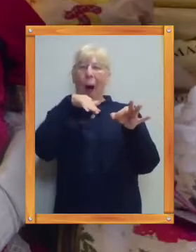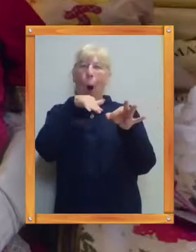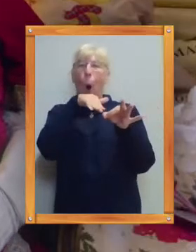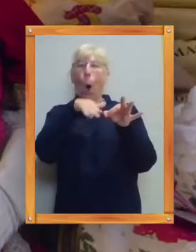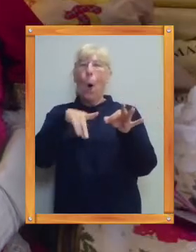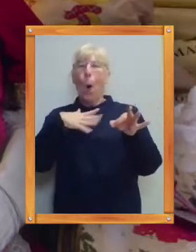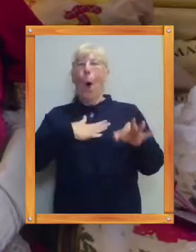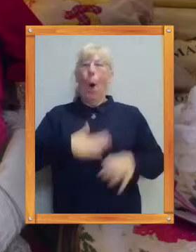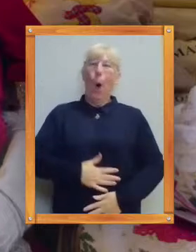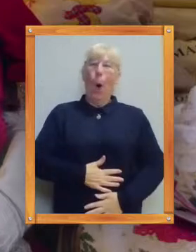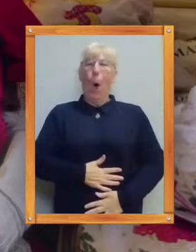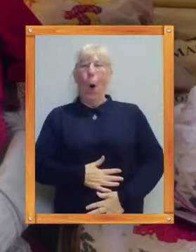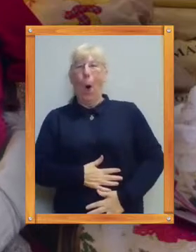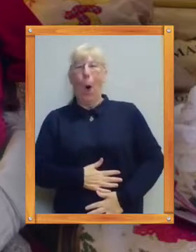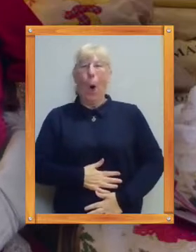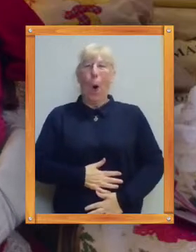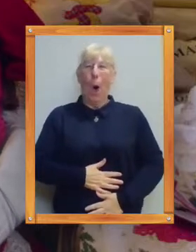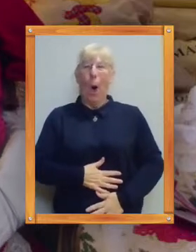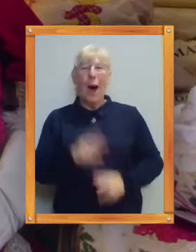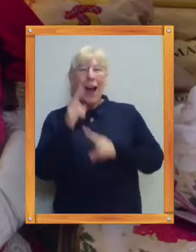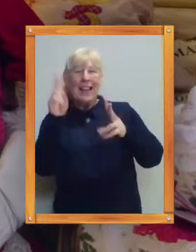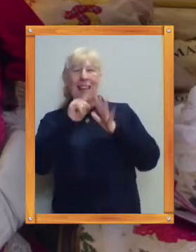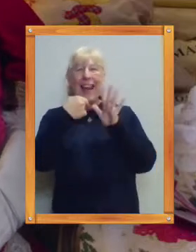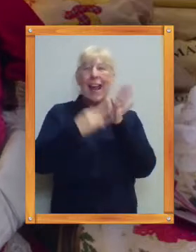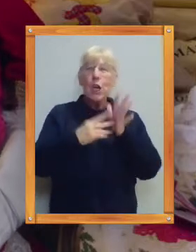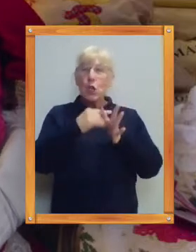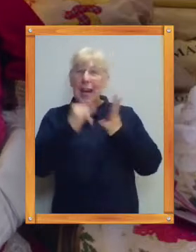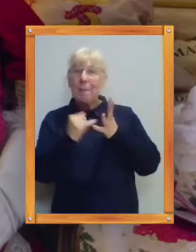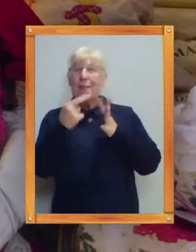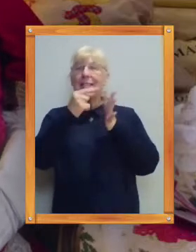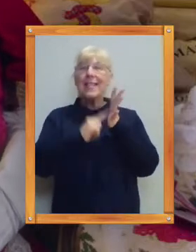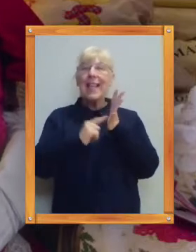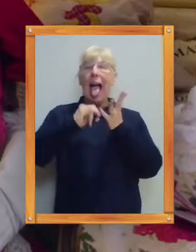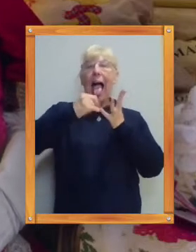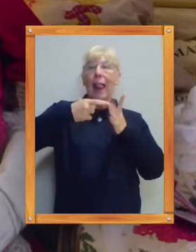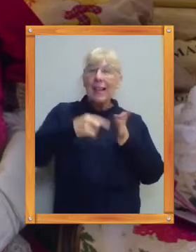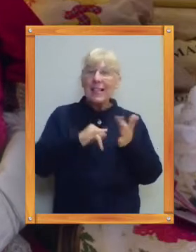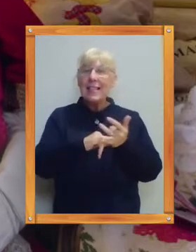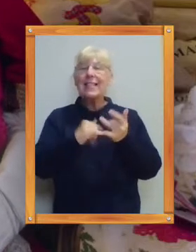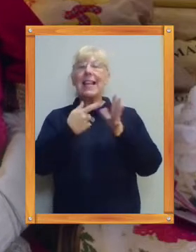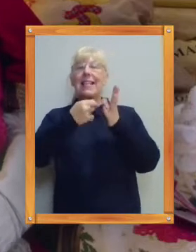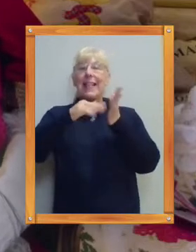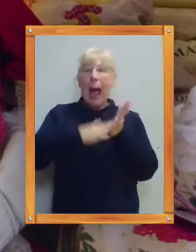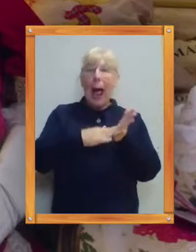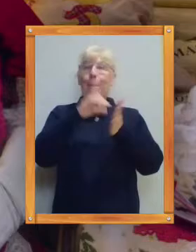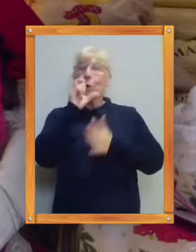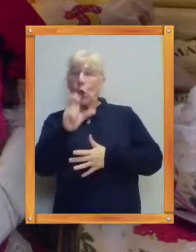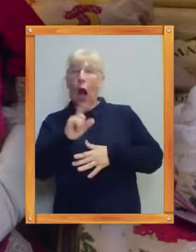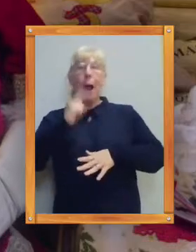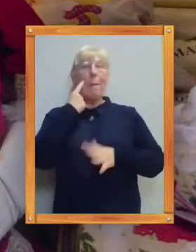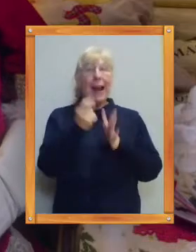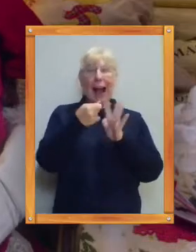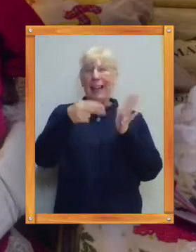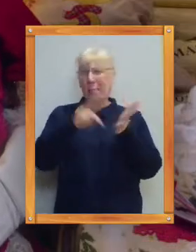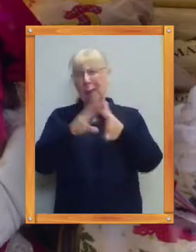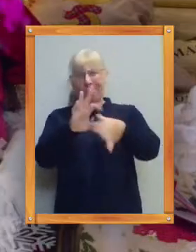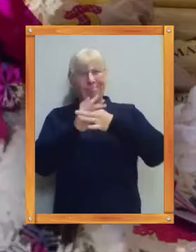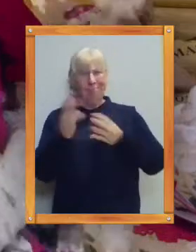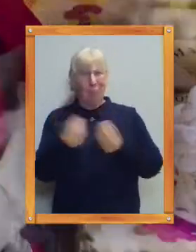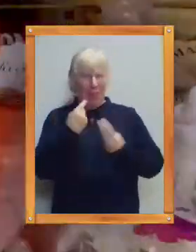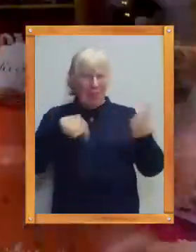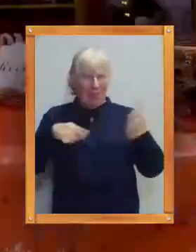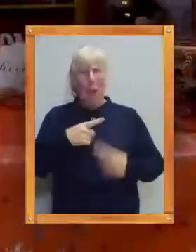ho! Oh, I can see the Jims, Emma, Sam, Charlotte, and my Auntie Pam as well. We're all joining in. Ho,